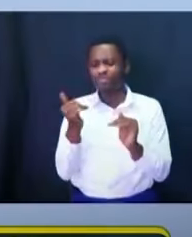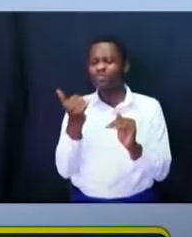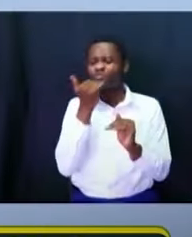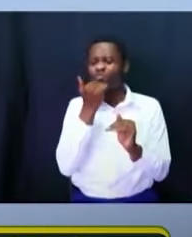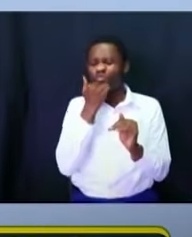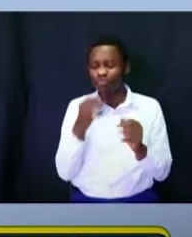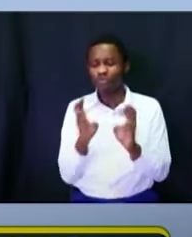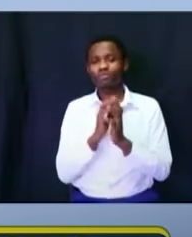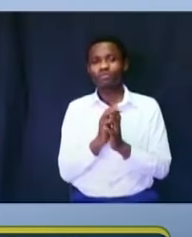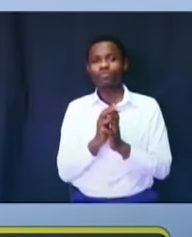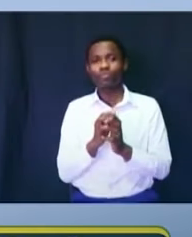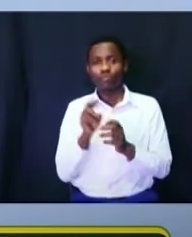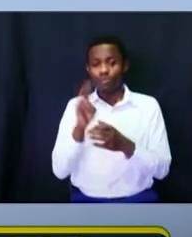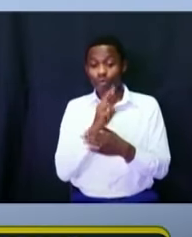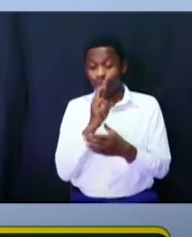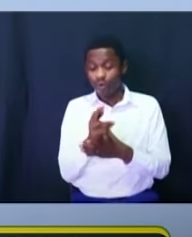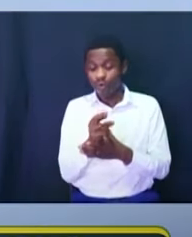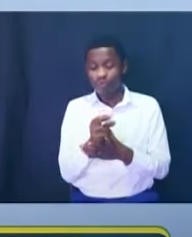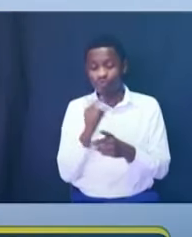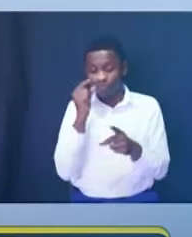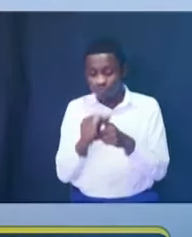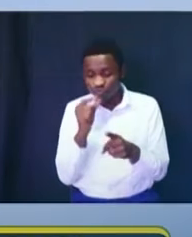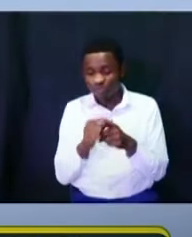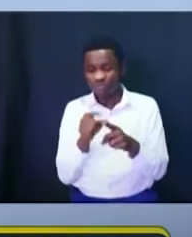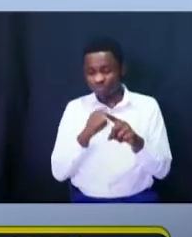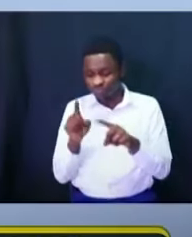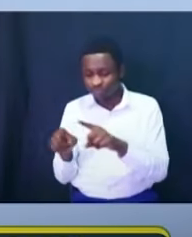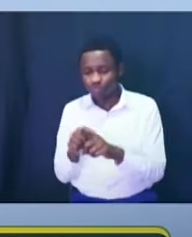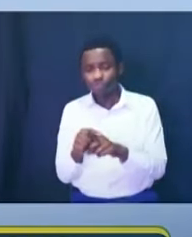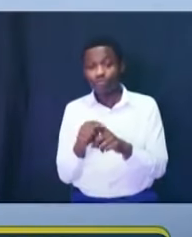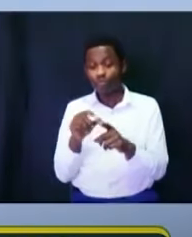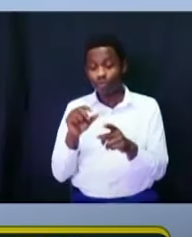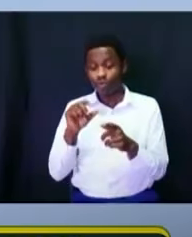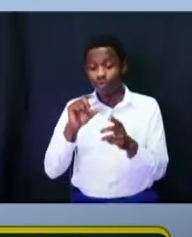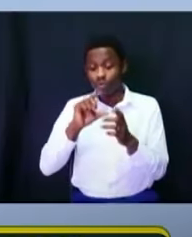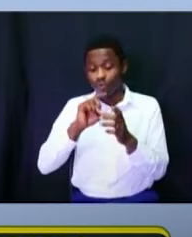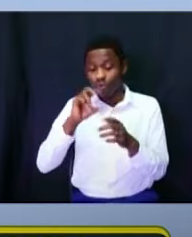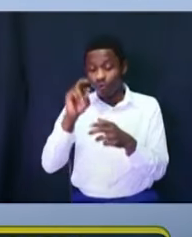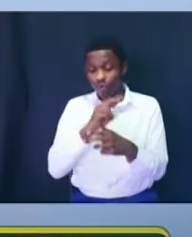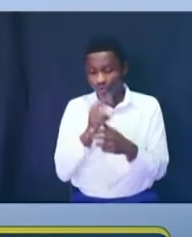appearance or statement or falsely persuade